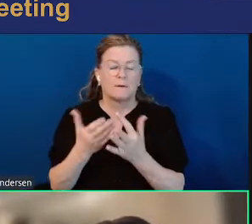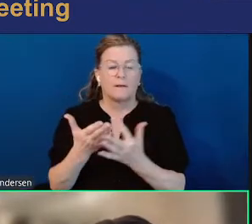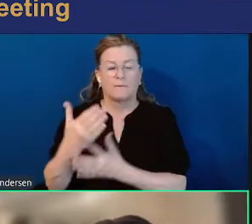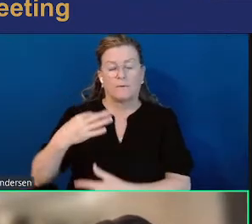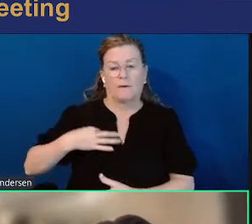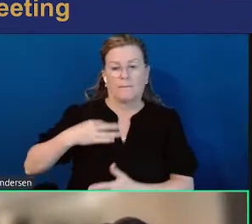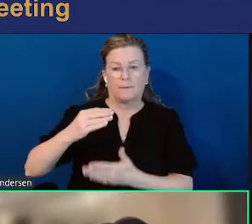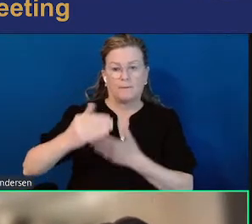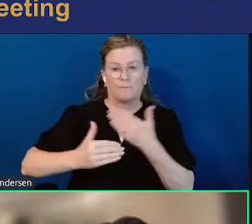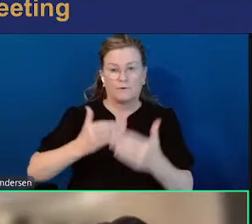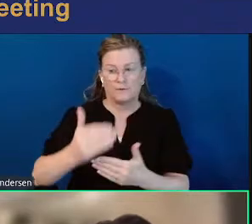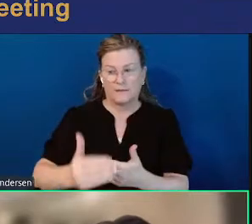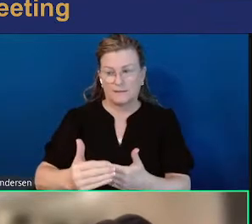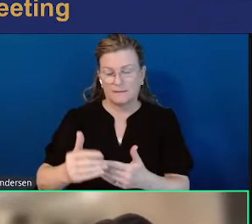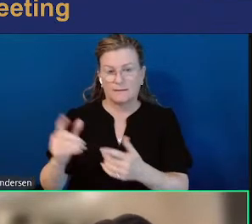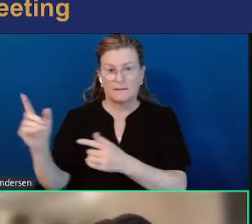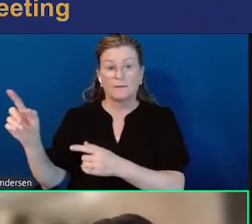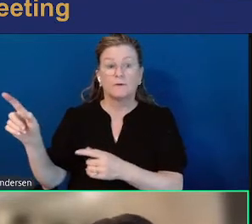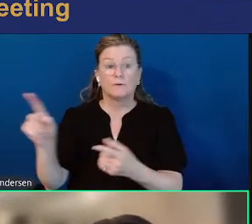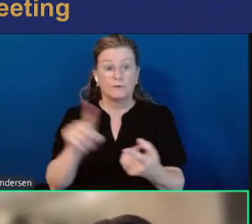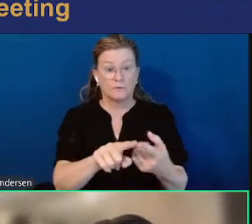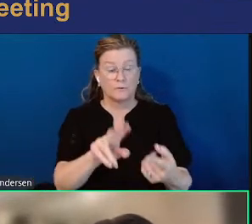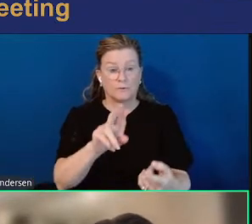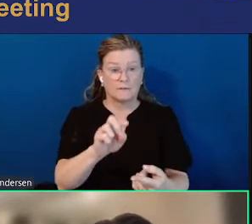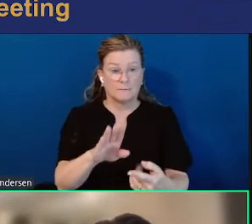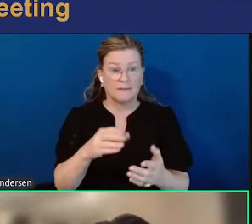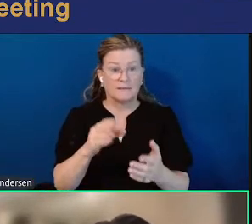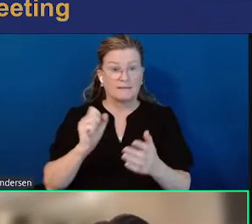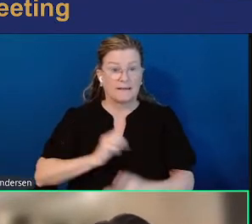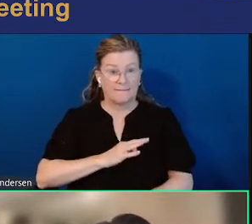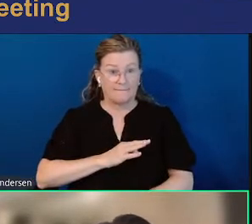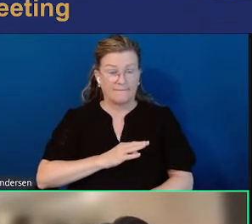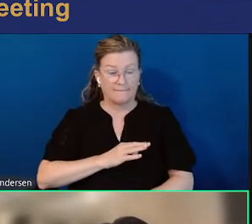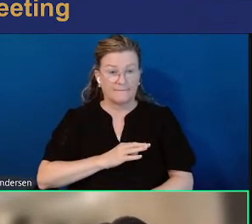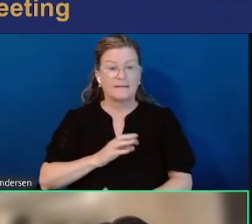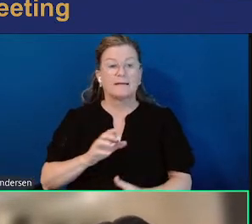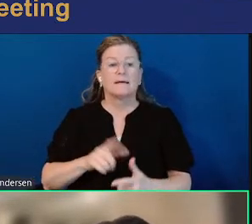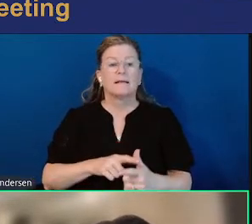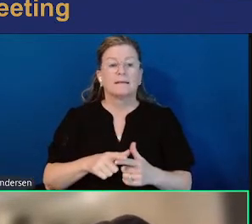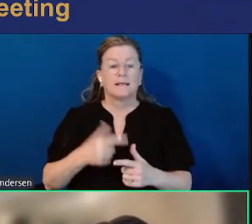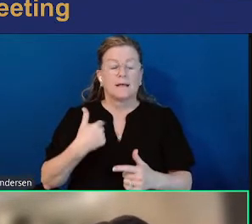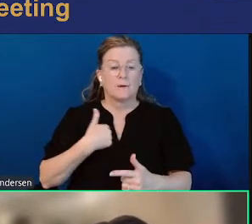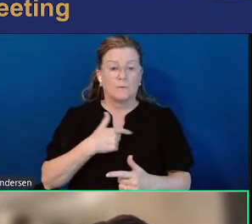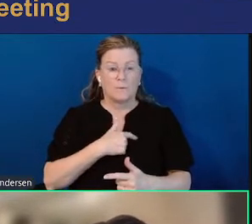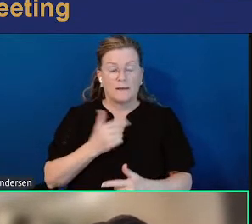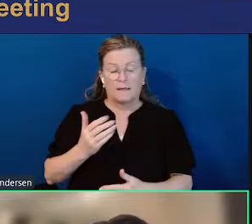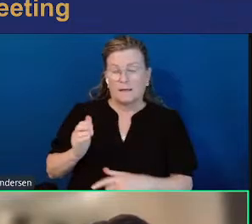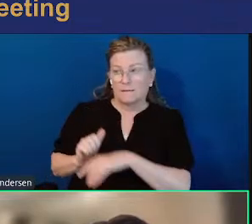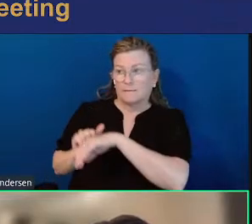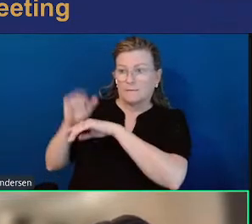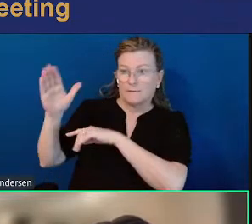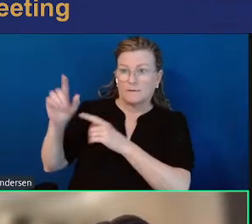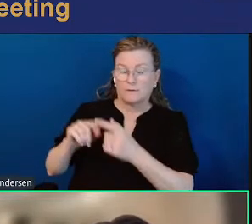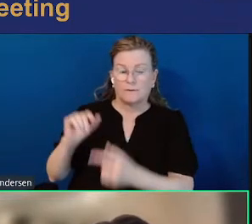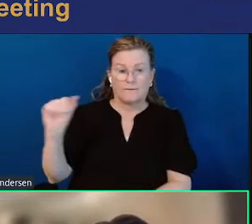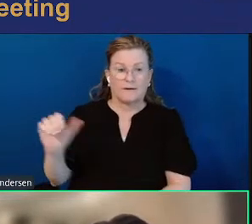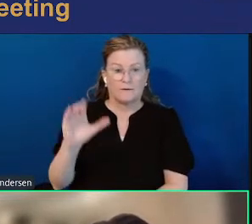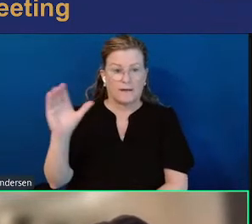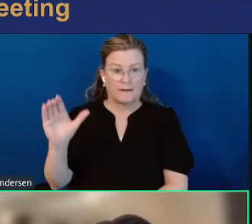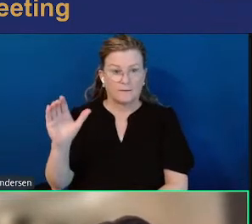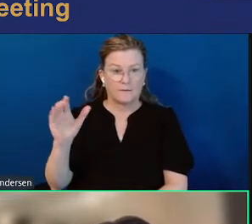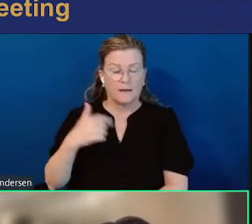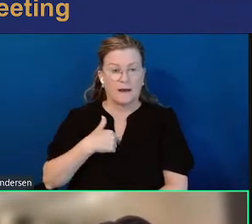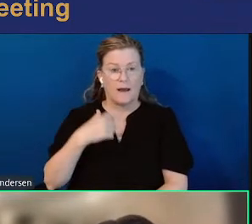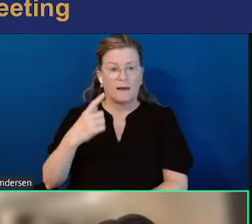application process to USDB staff. And then we submit that to the advisory council, and I go